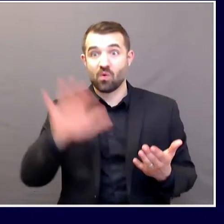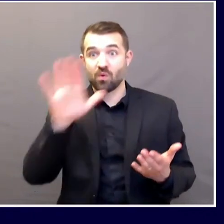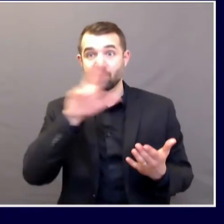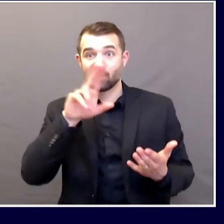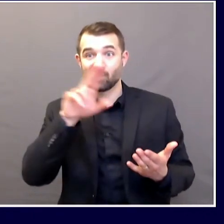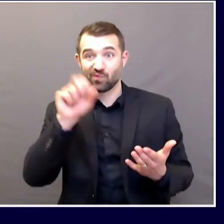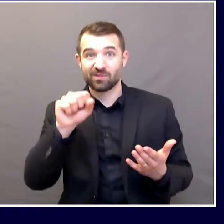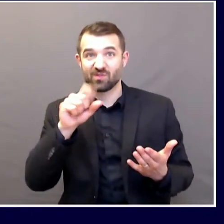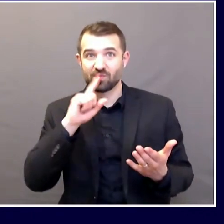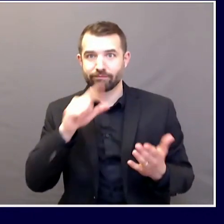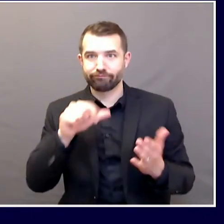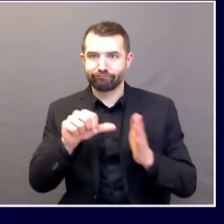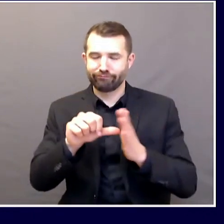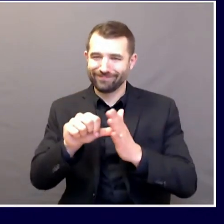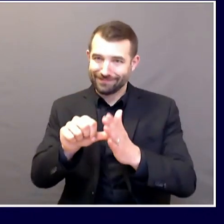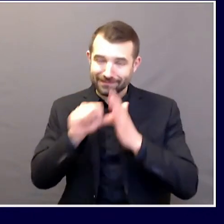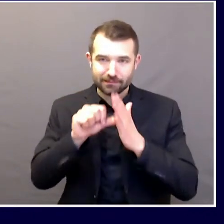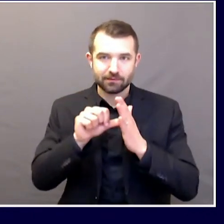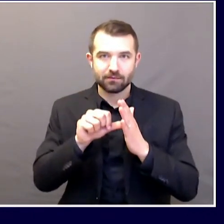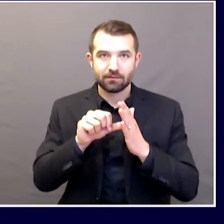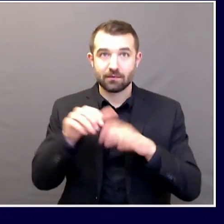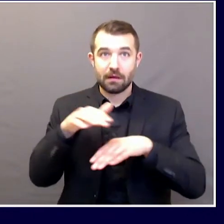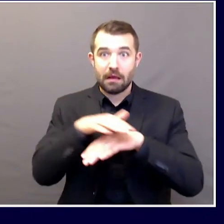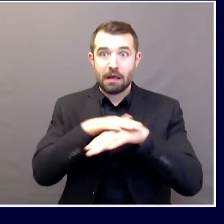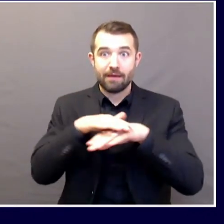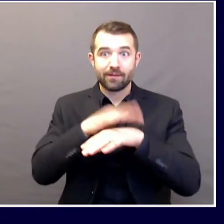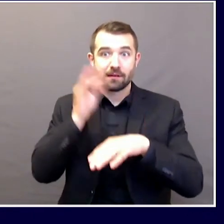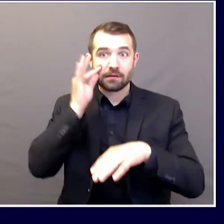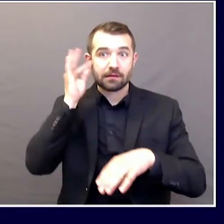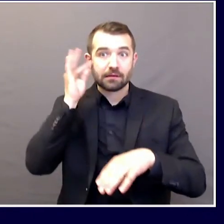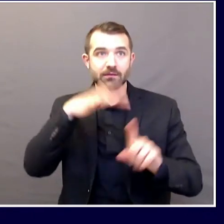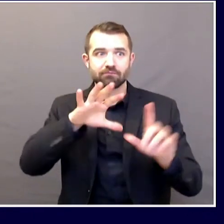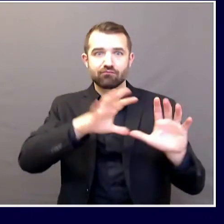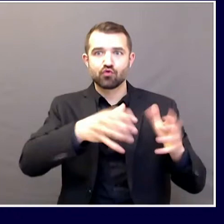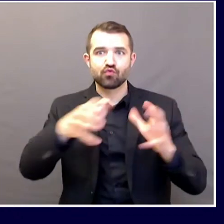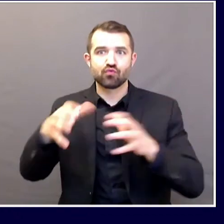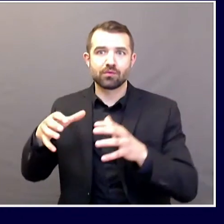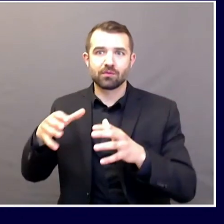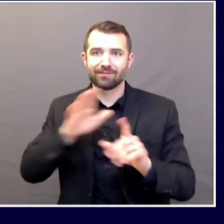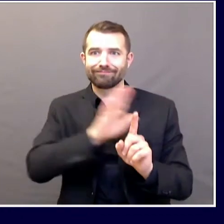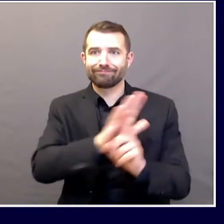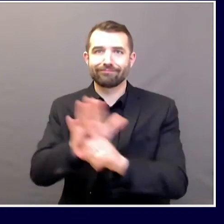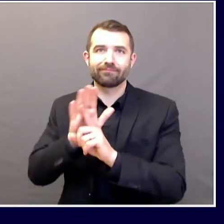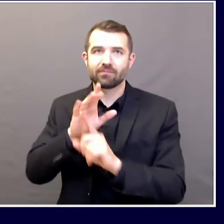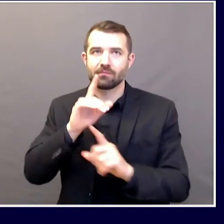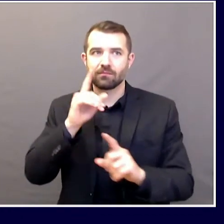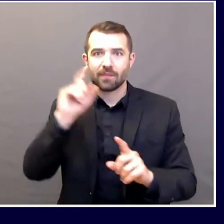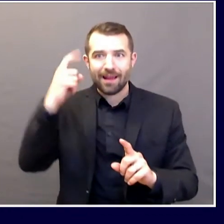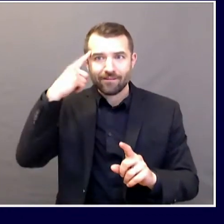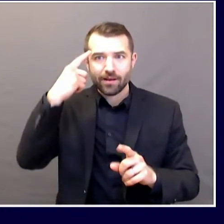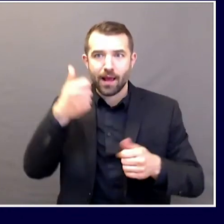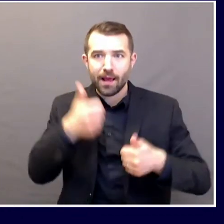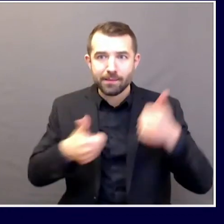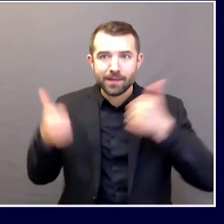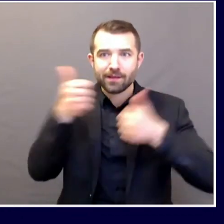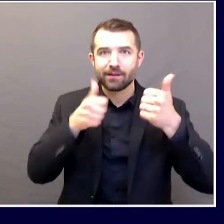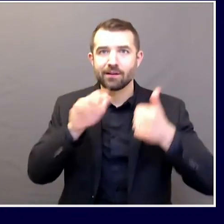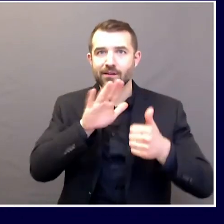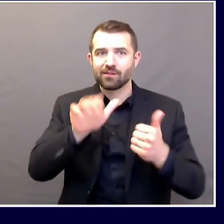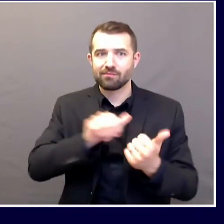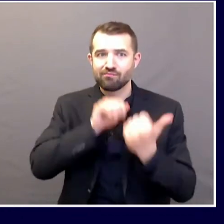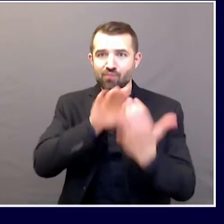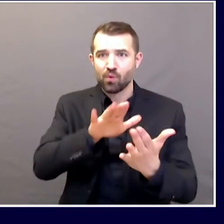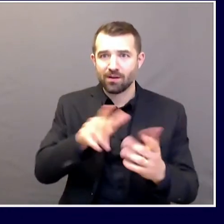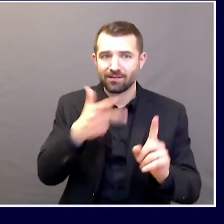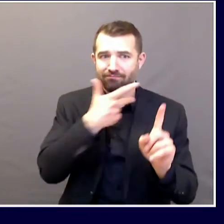health centers have provided vaccine to the members of their communities, those who are both affiliated with the tribe, or in the case of